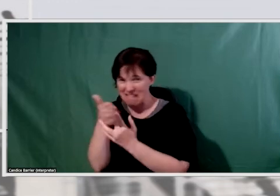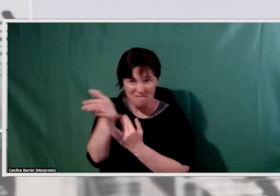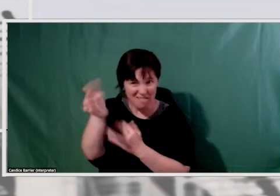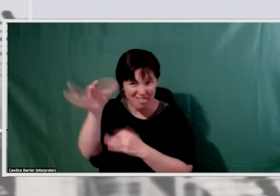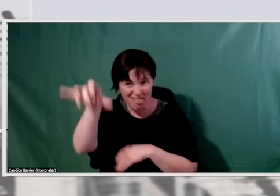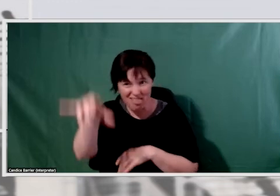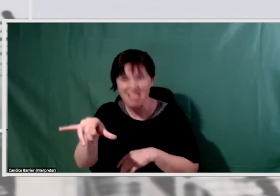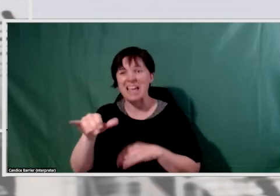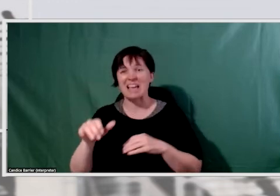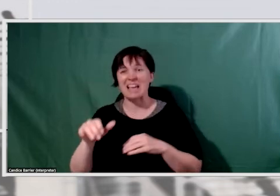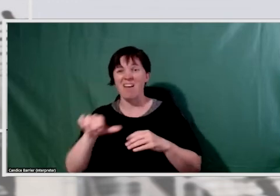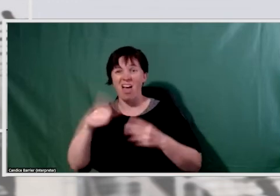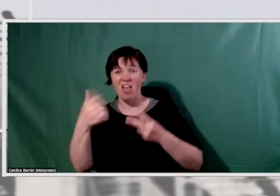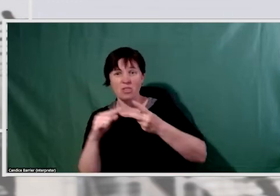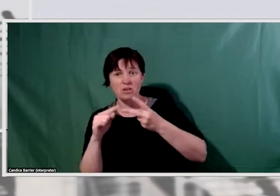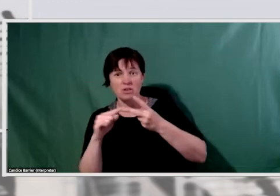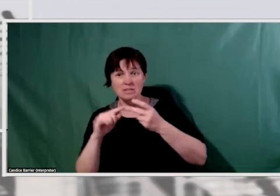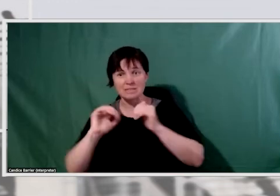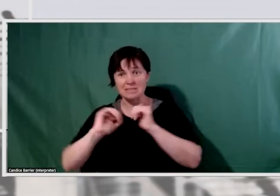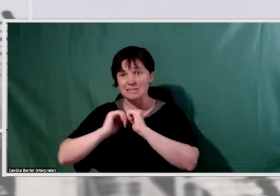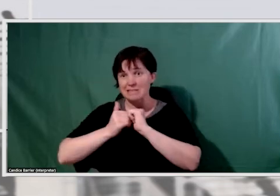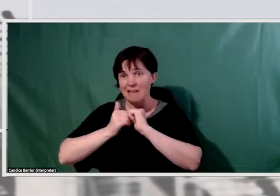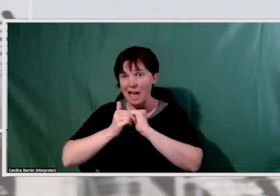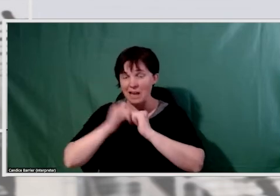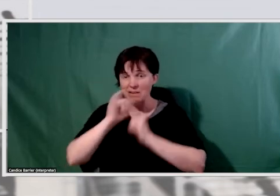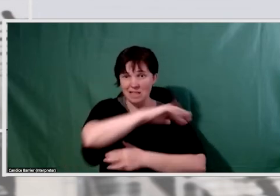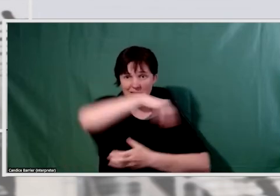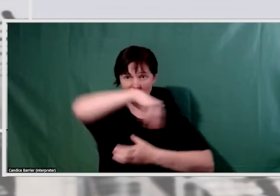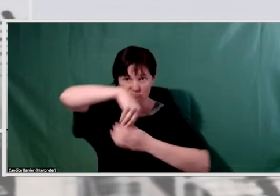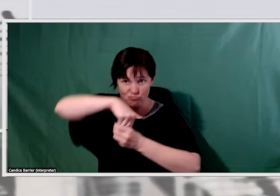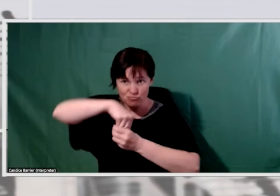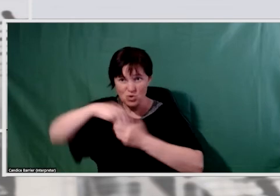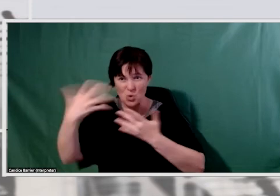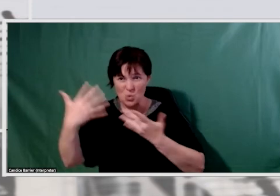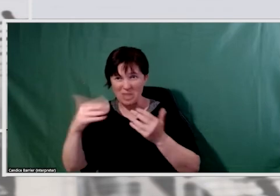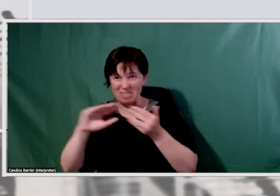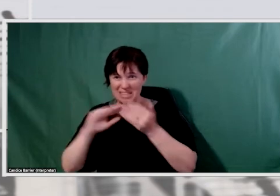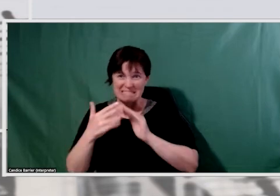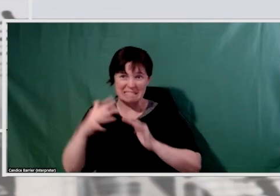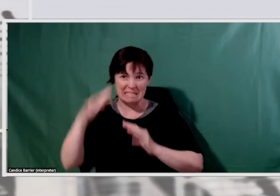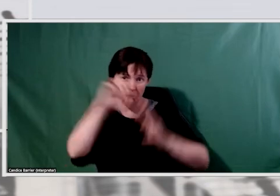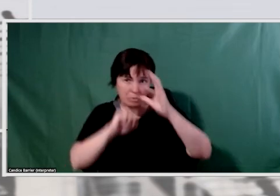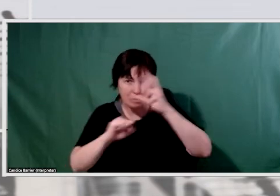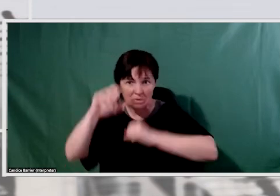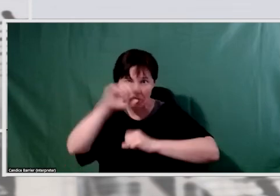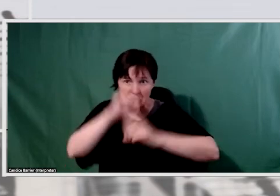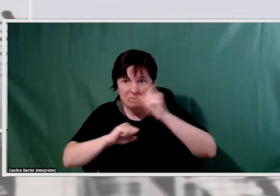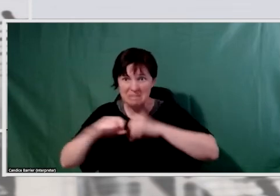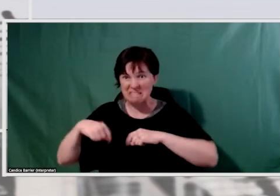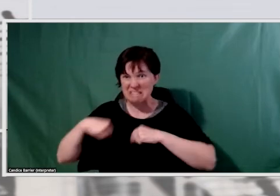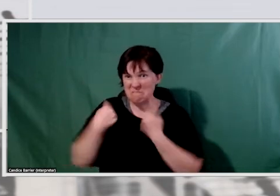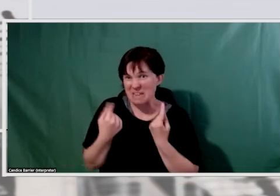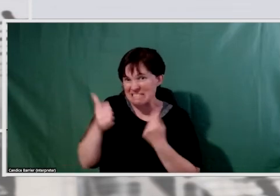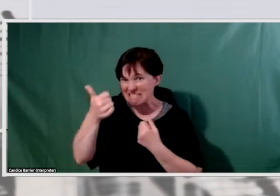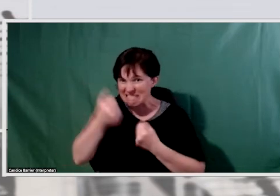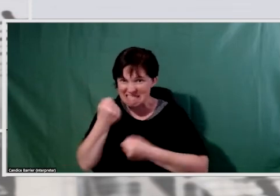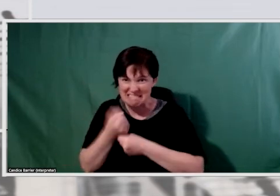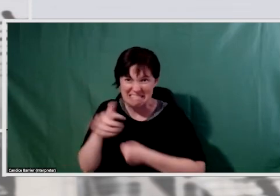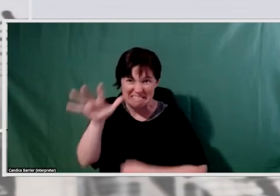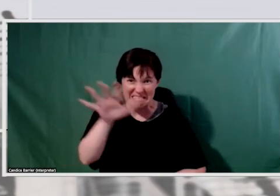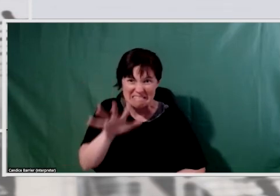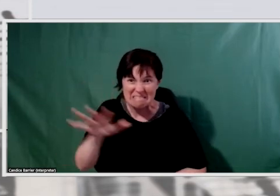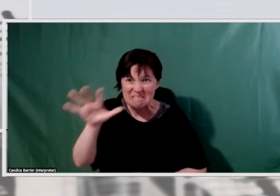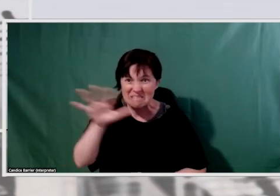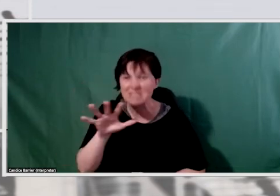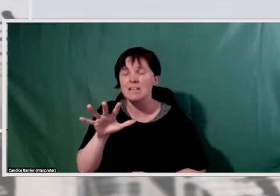is how does equity into what the city has lacked on for the past decade or so play